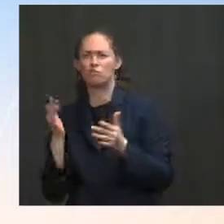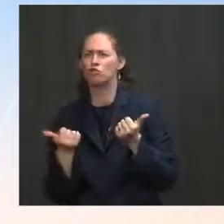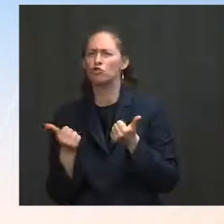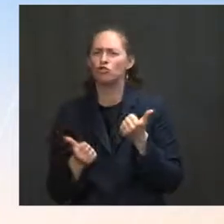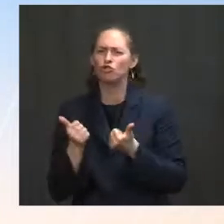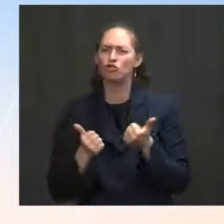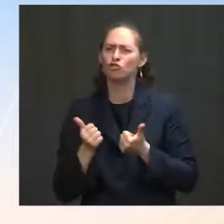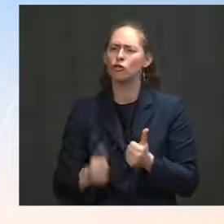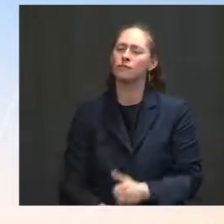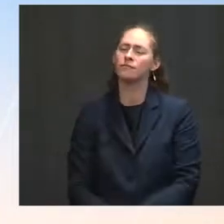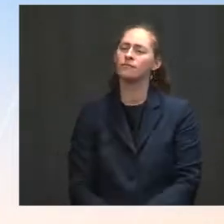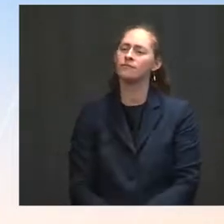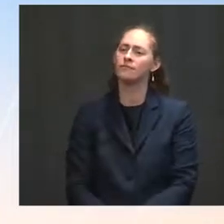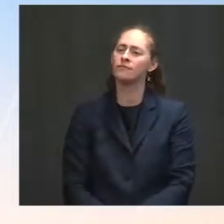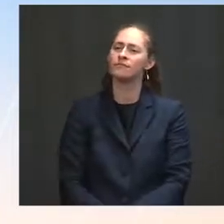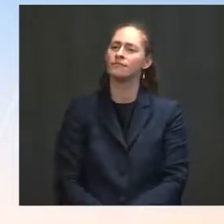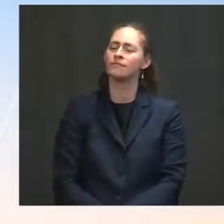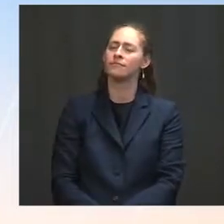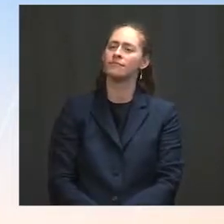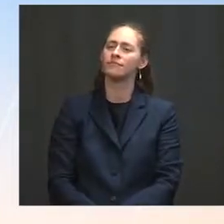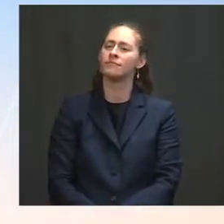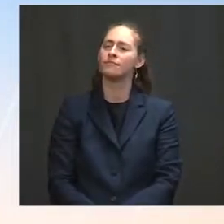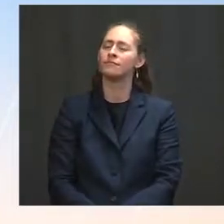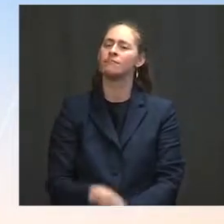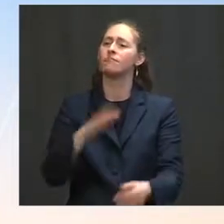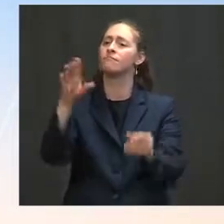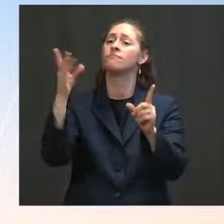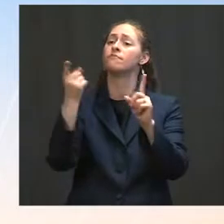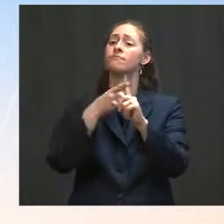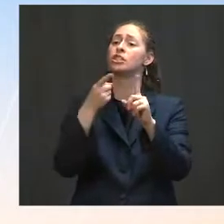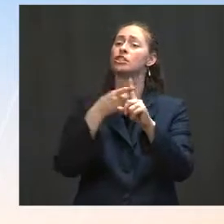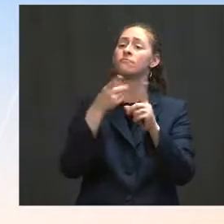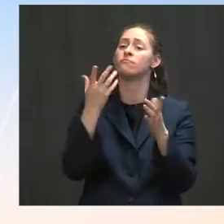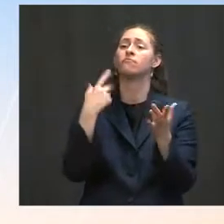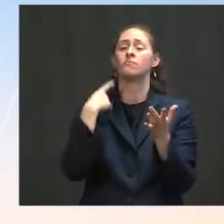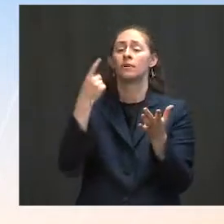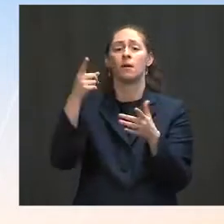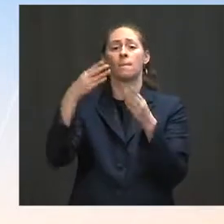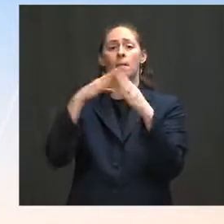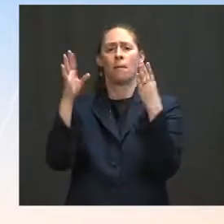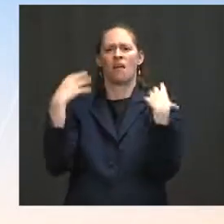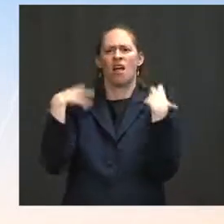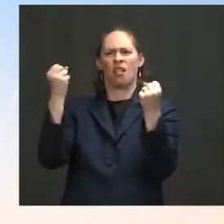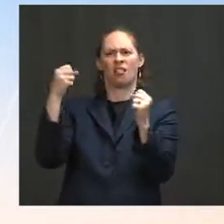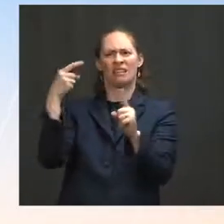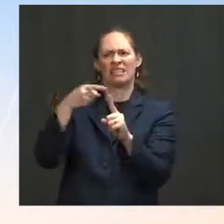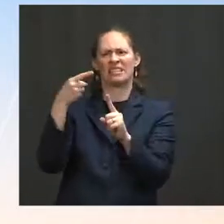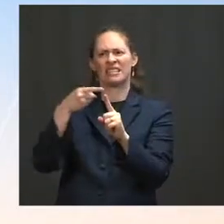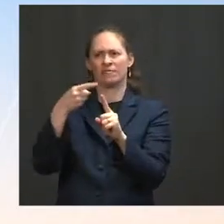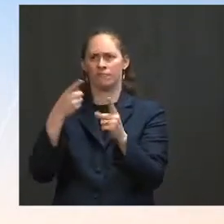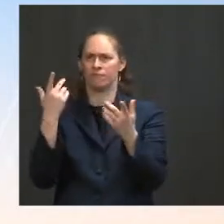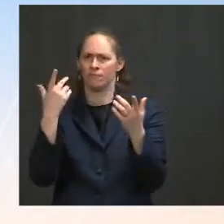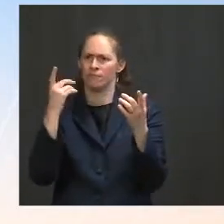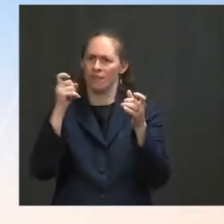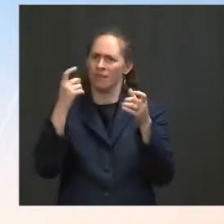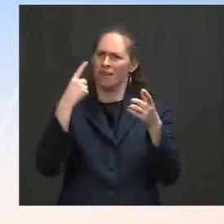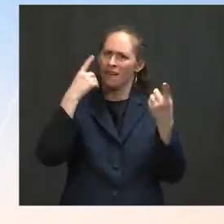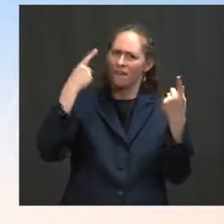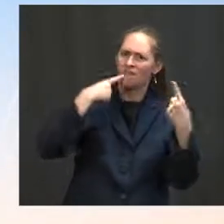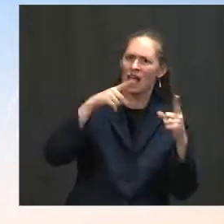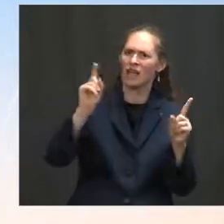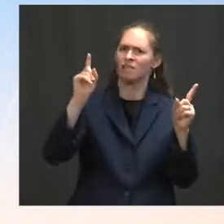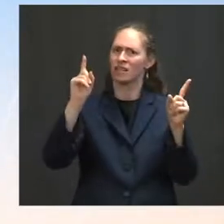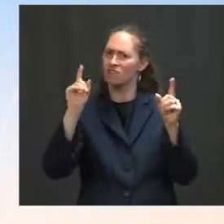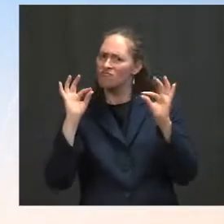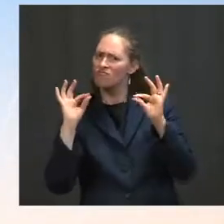health information, including the efficacy of vaccines and the accessibility of them to people across the country, including South Carolina, is